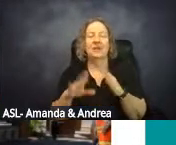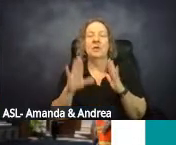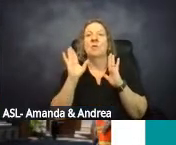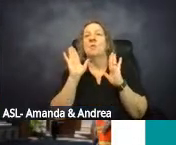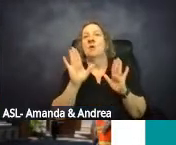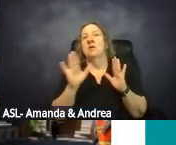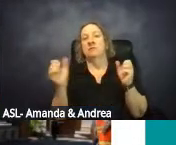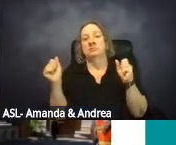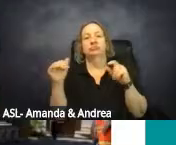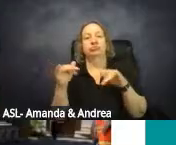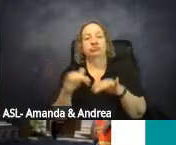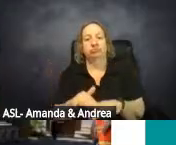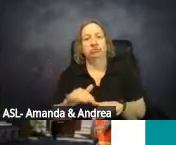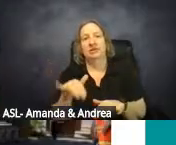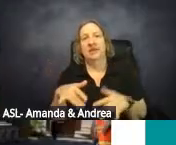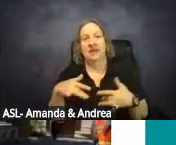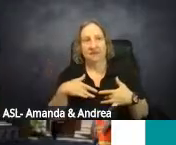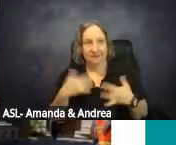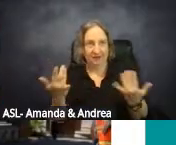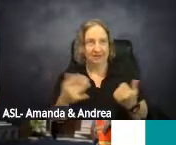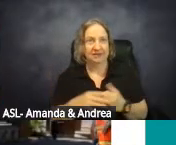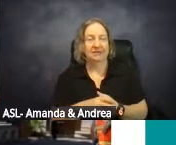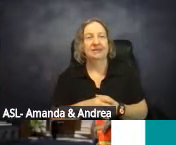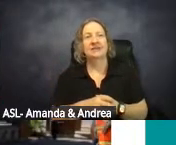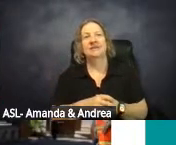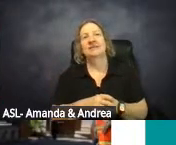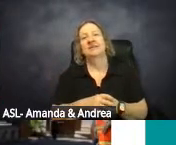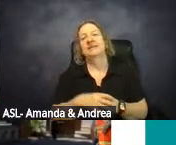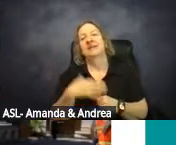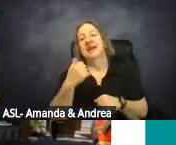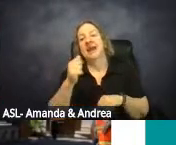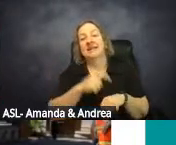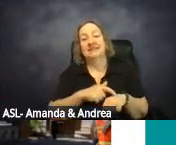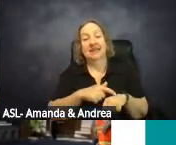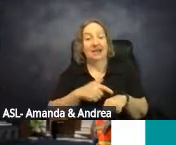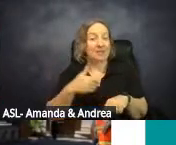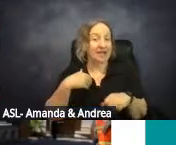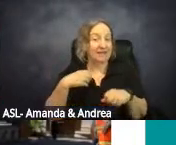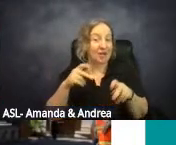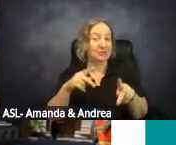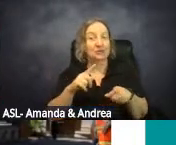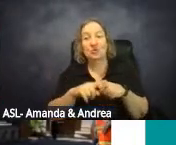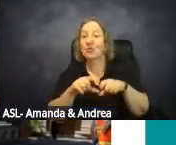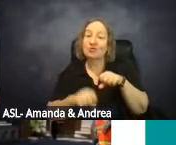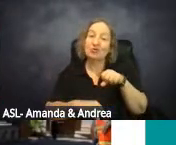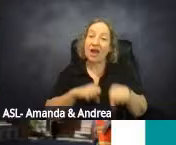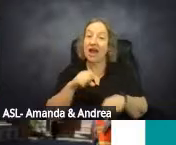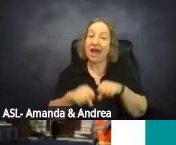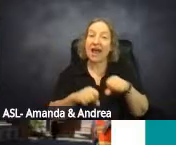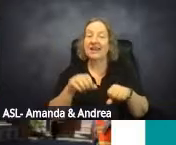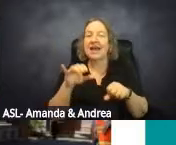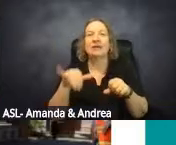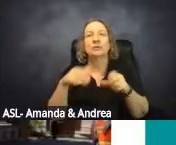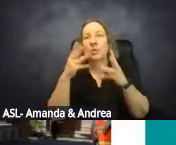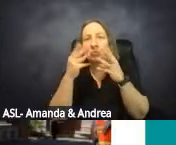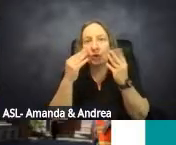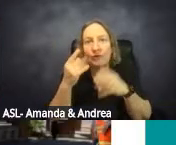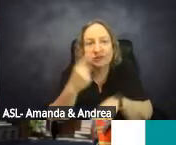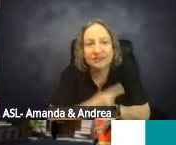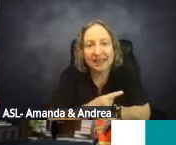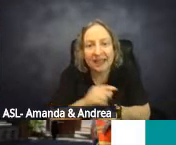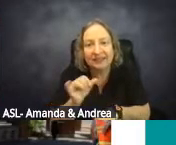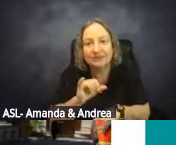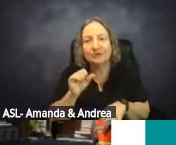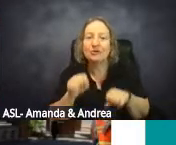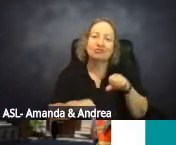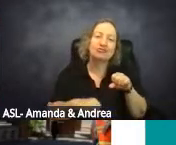event. And like I said, anytime you get an opportunity to ride, and the day was just absolutely beautiful to